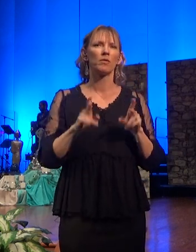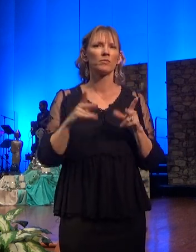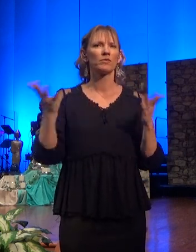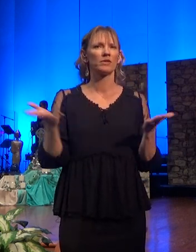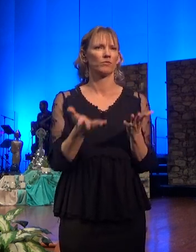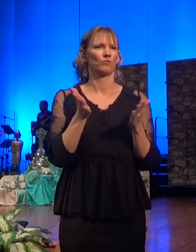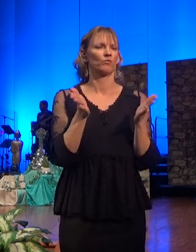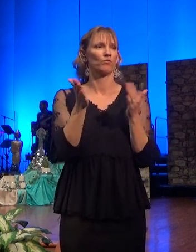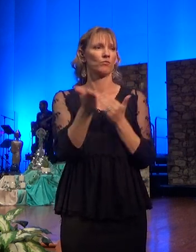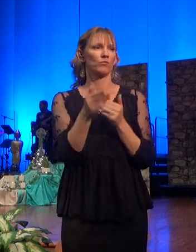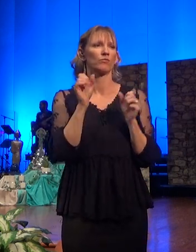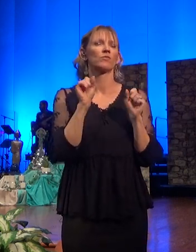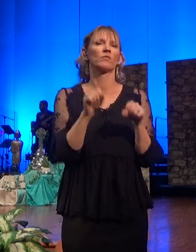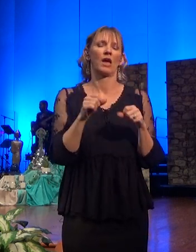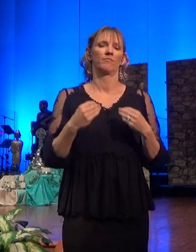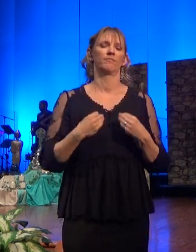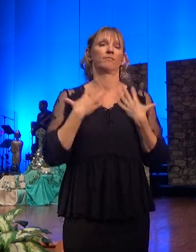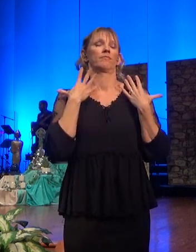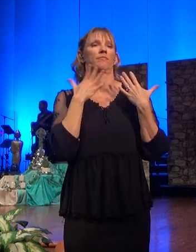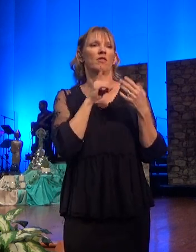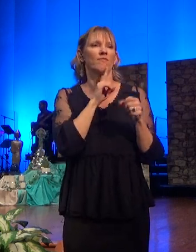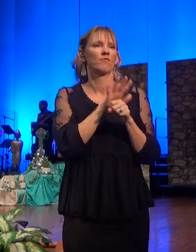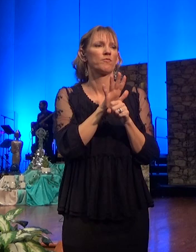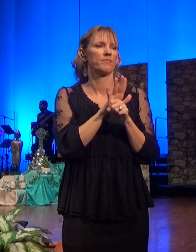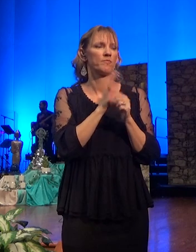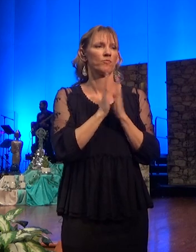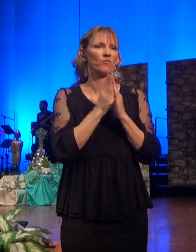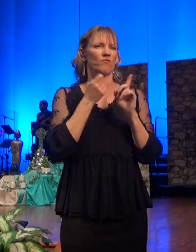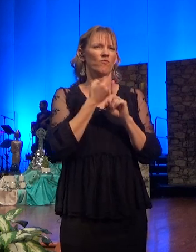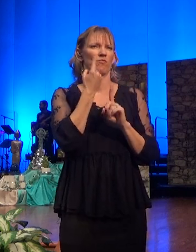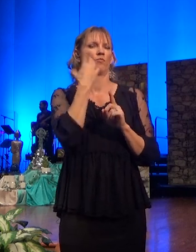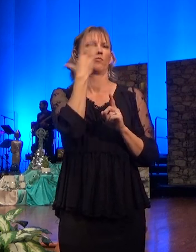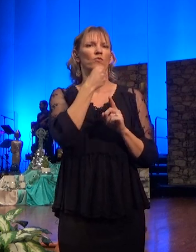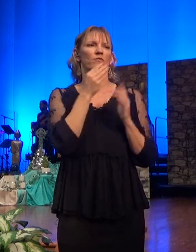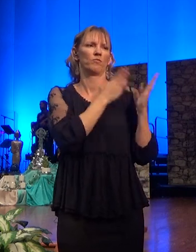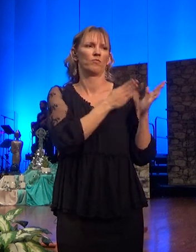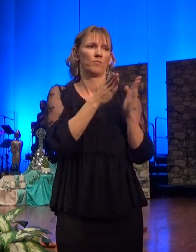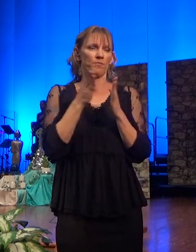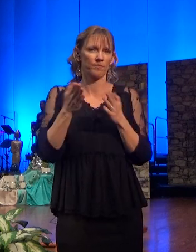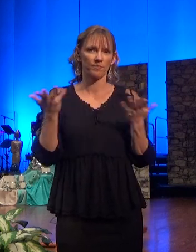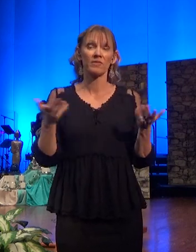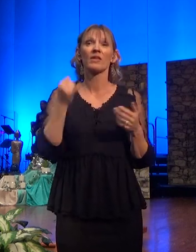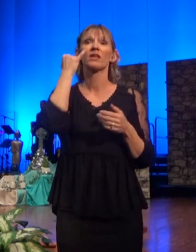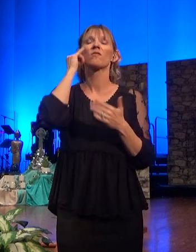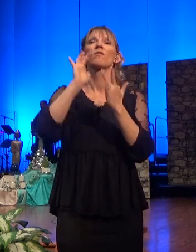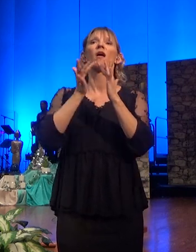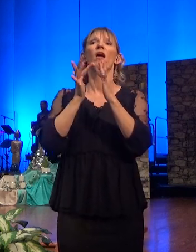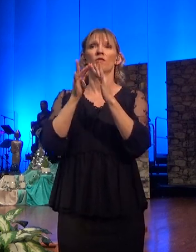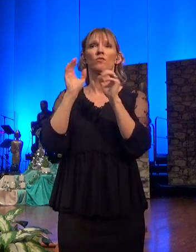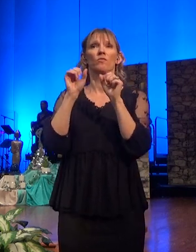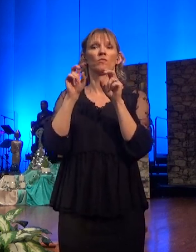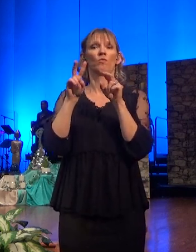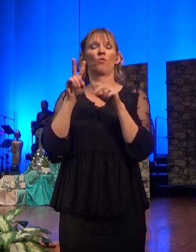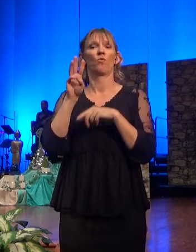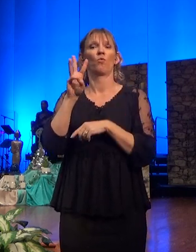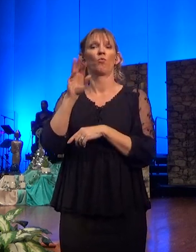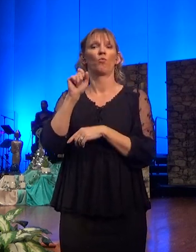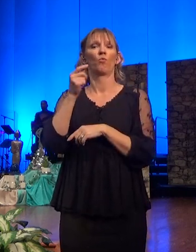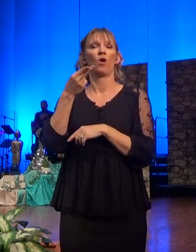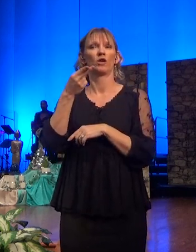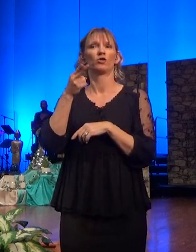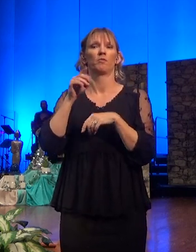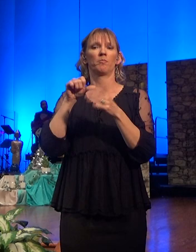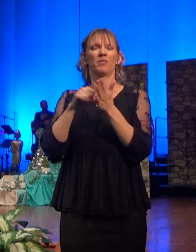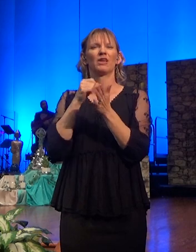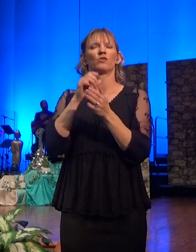come and get an inspiring affirmative prayer from one of these beautiful individuals. And if you're online, right on our watch page, there's a button on the bottom that will take you